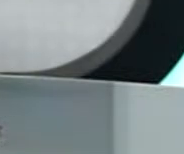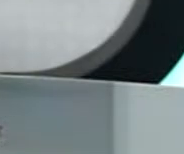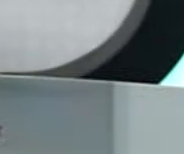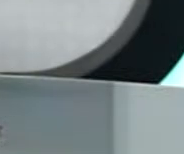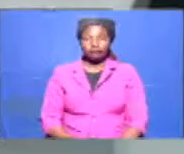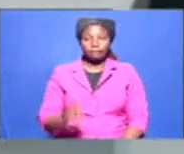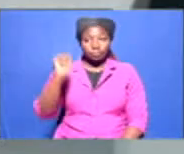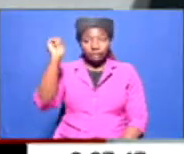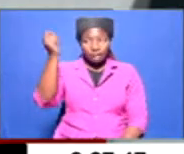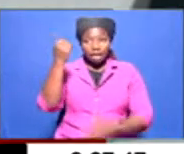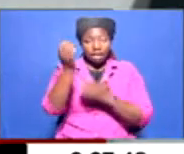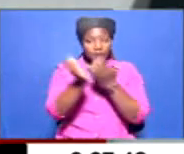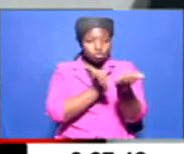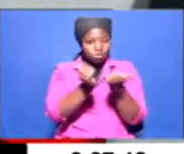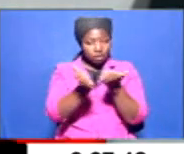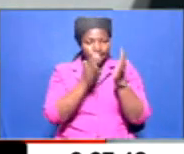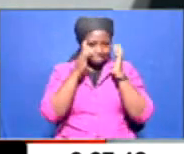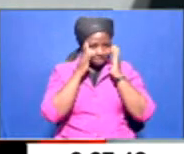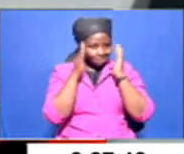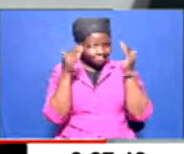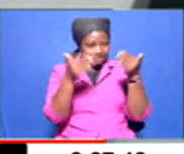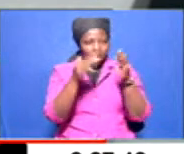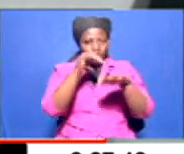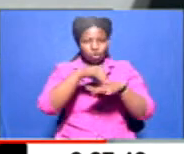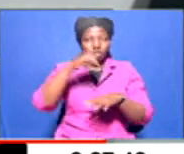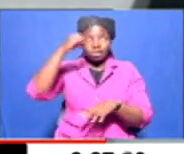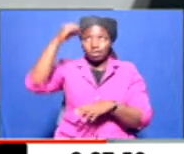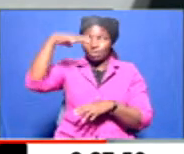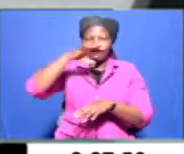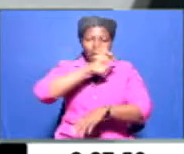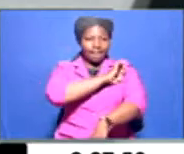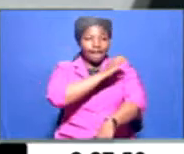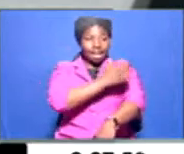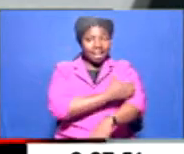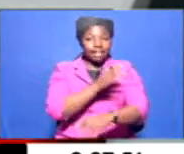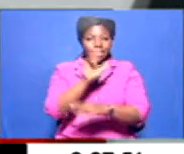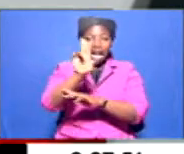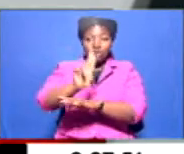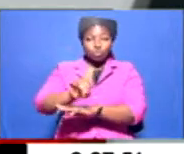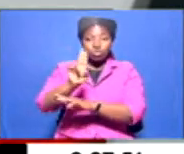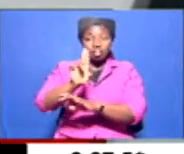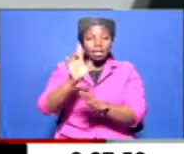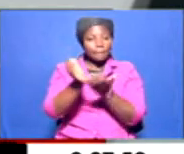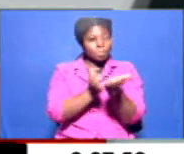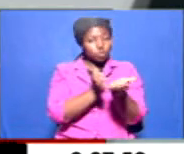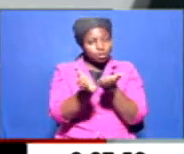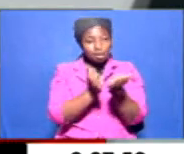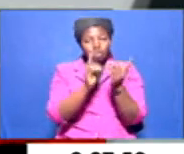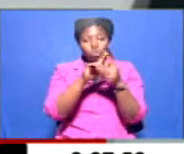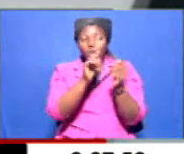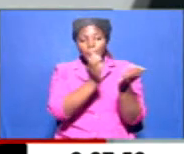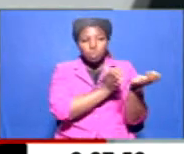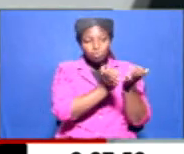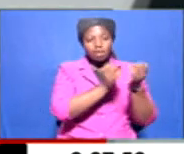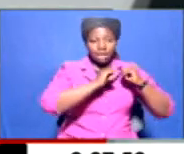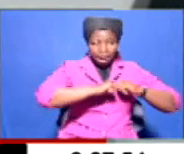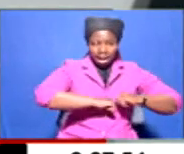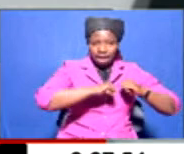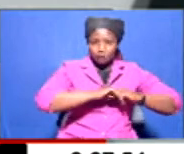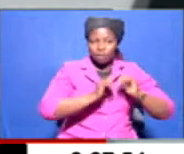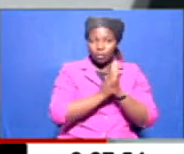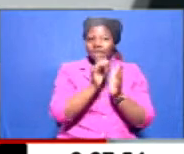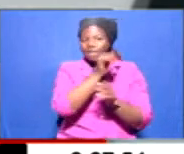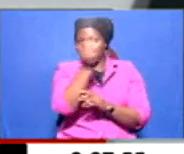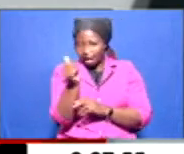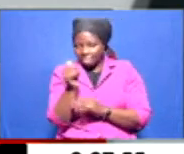Kenyan businesses focusing on solar energy are banking on businesses to business deals with their counterparts in